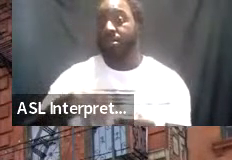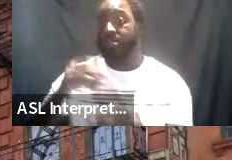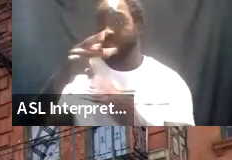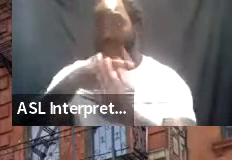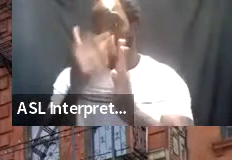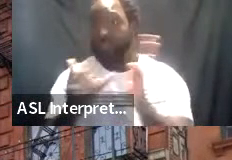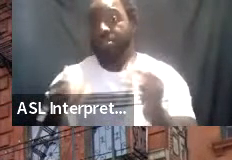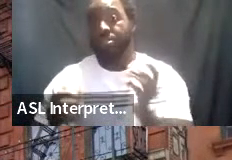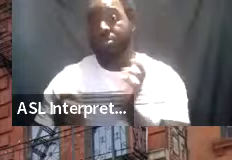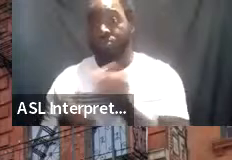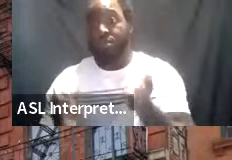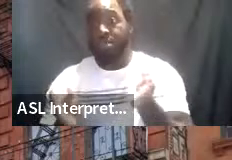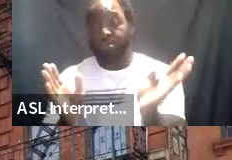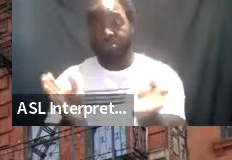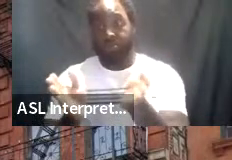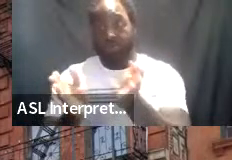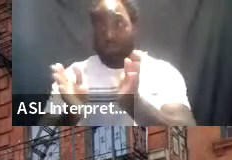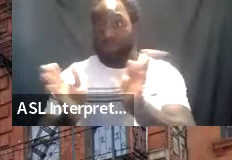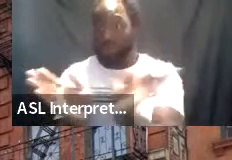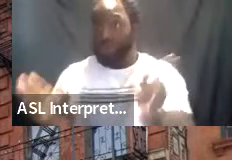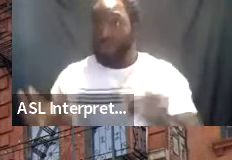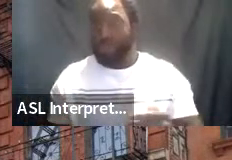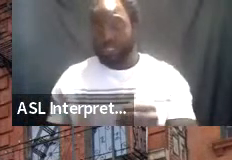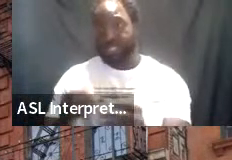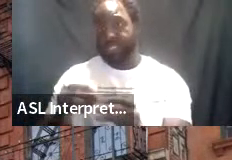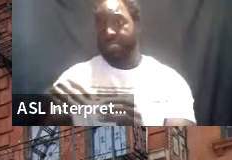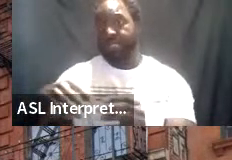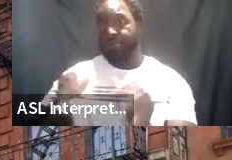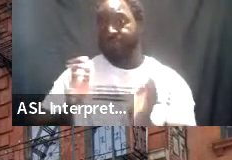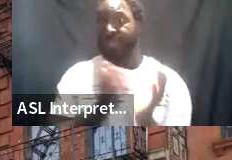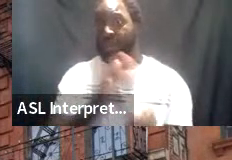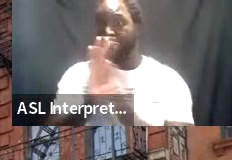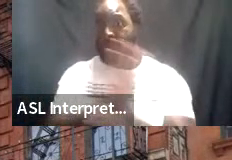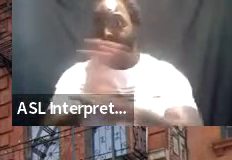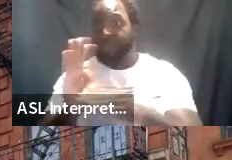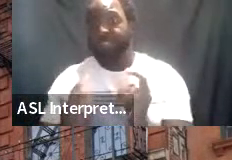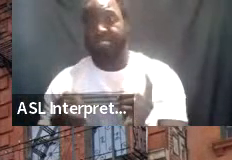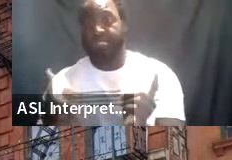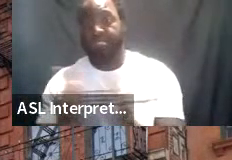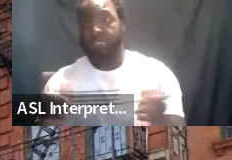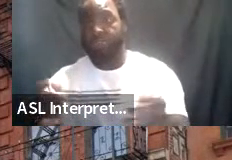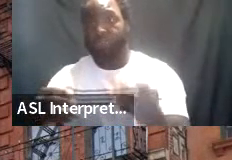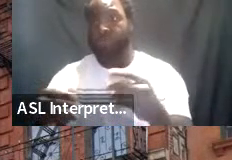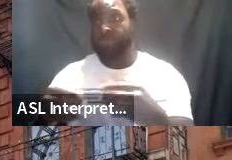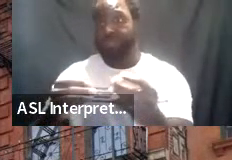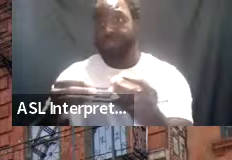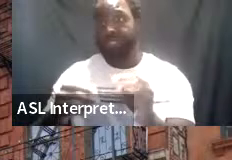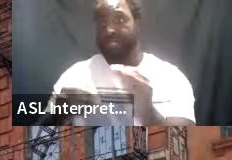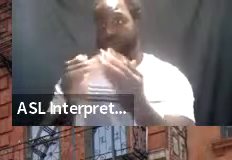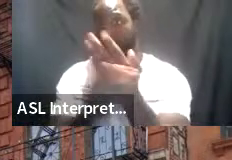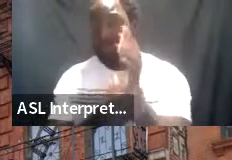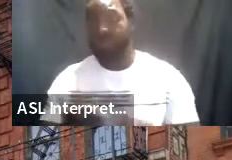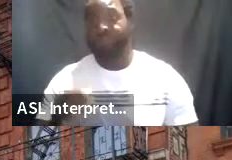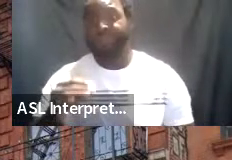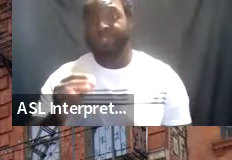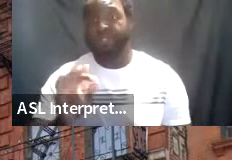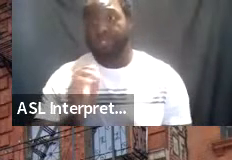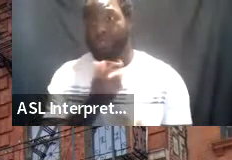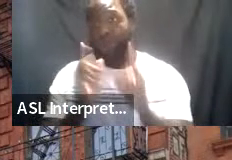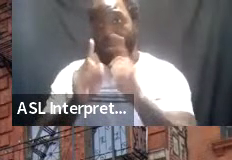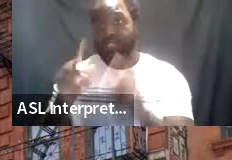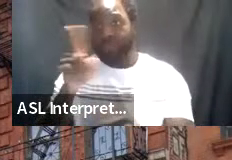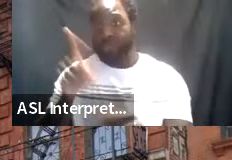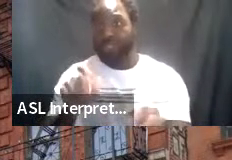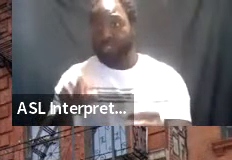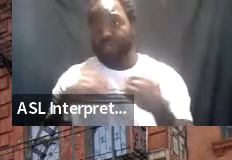consistent design rules for our commercial streets. And so this is zoning for economic opportunity. We welcome questions that you have